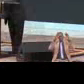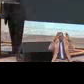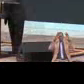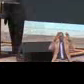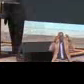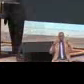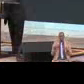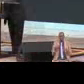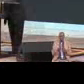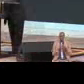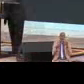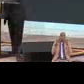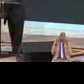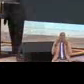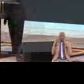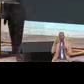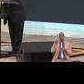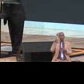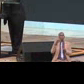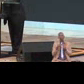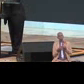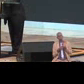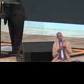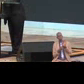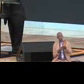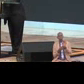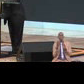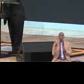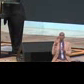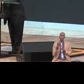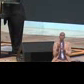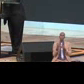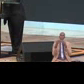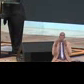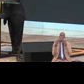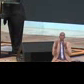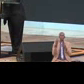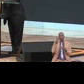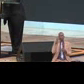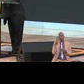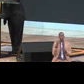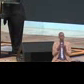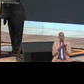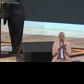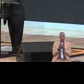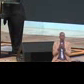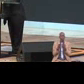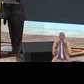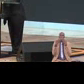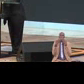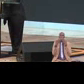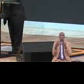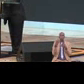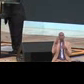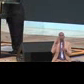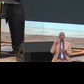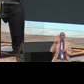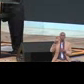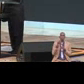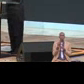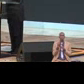Father, we thank you for your revelation. We thank you for the truth. We thank you